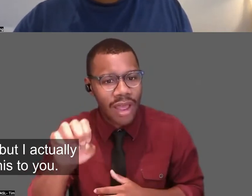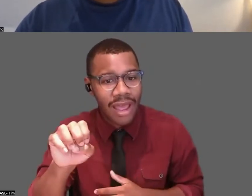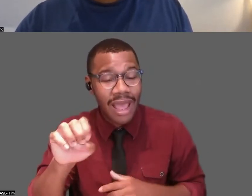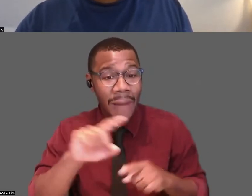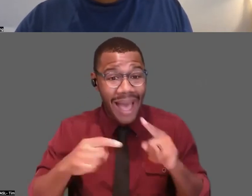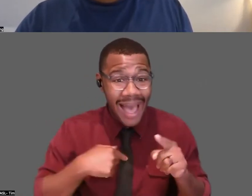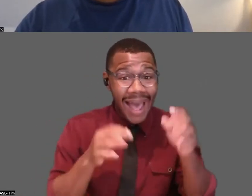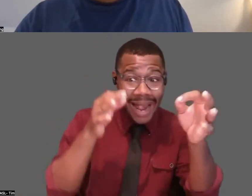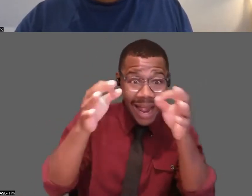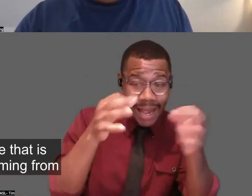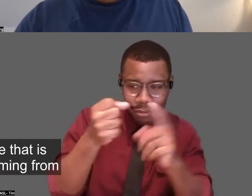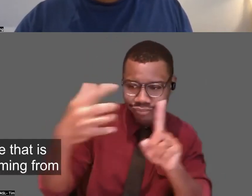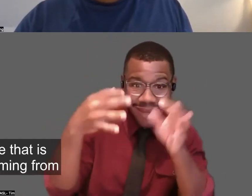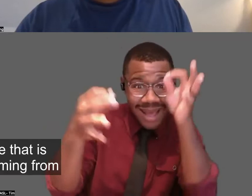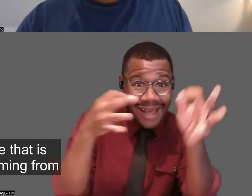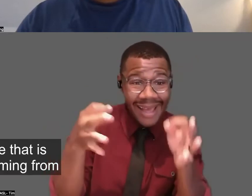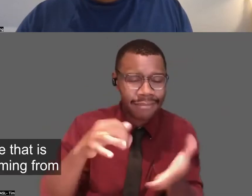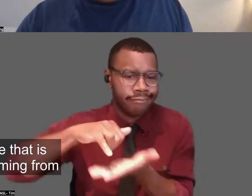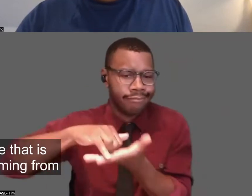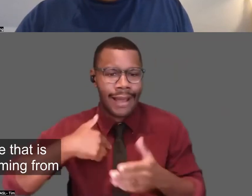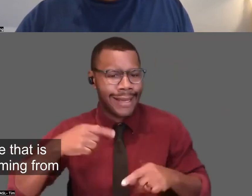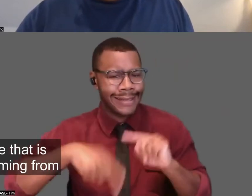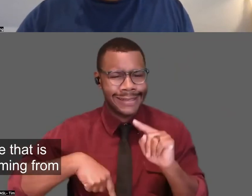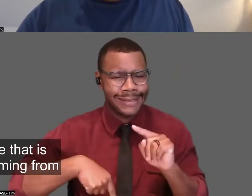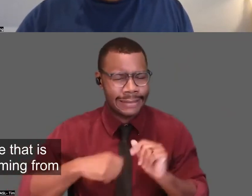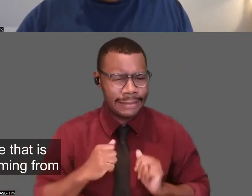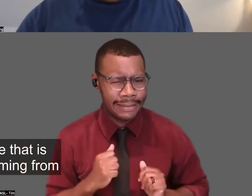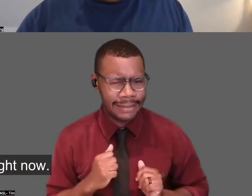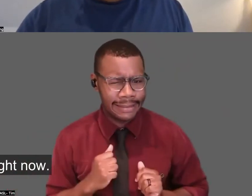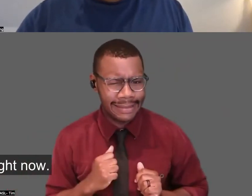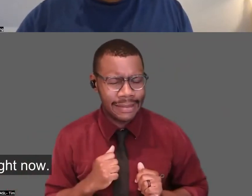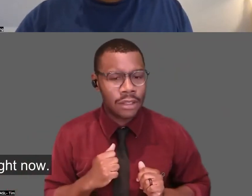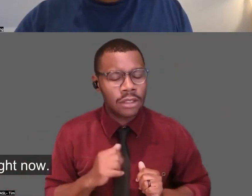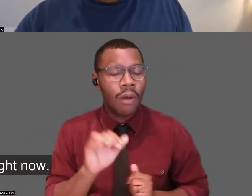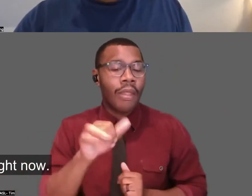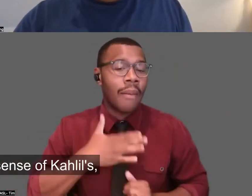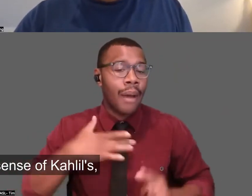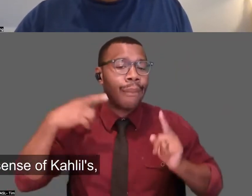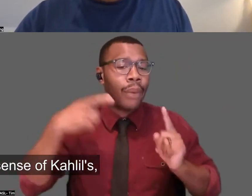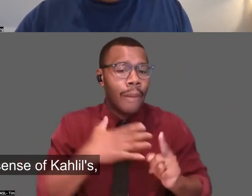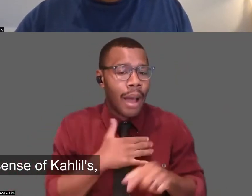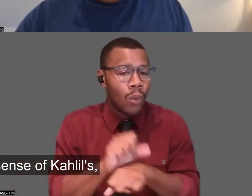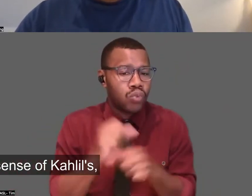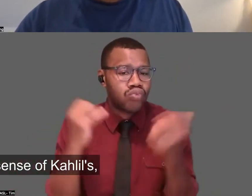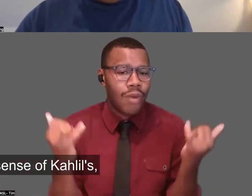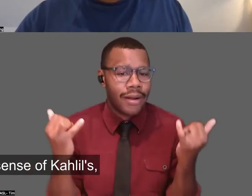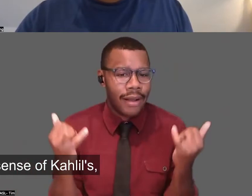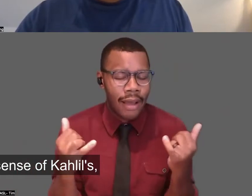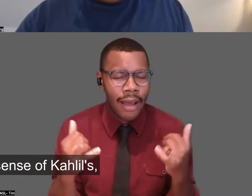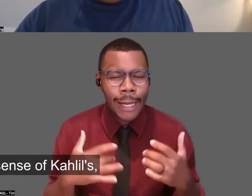you. And I feel like that is where I am coming from in my work right now. I feel like that is